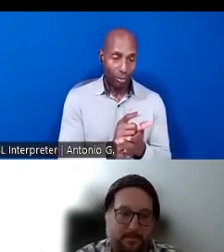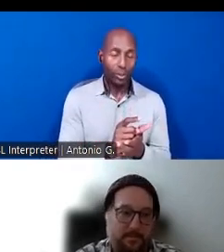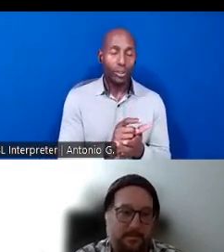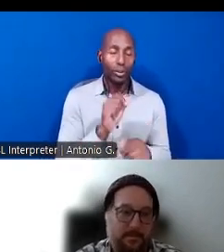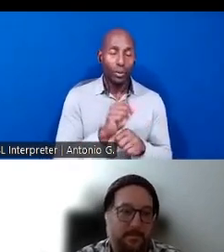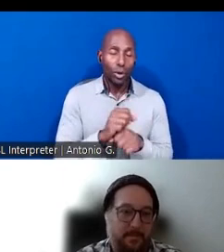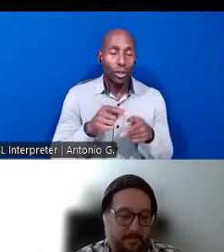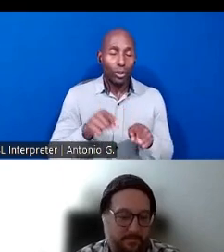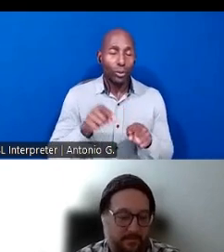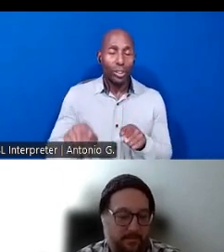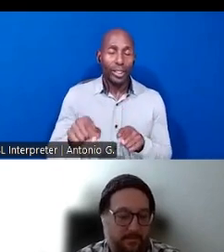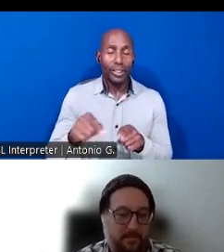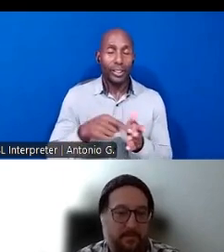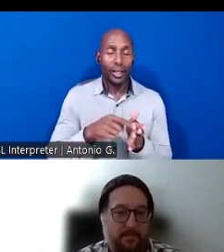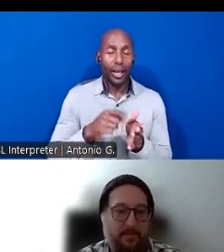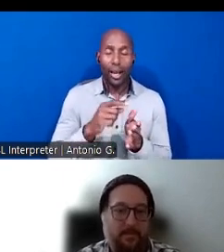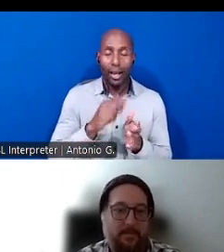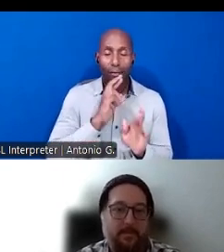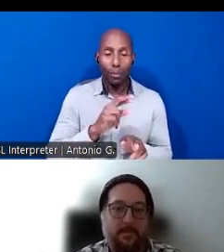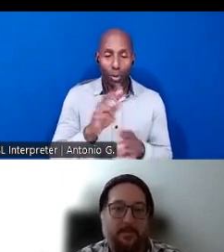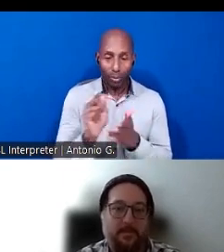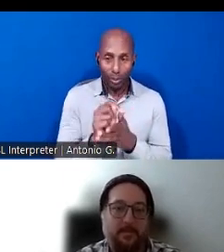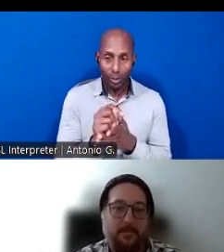this period.